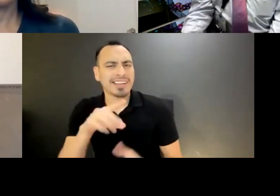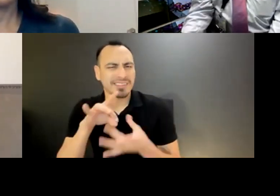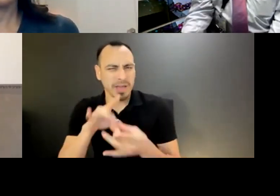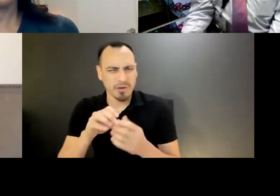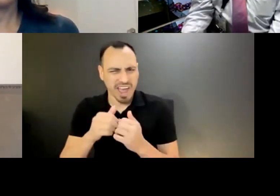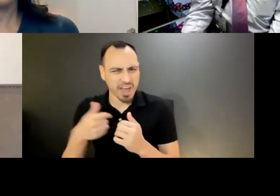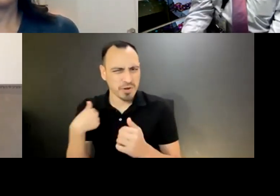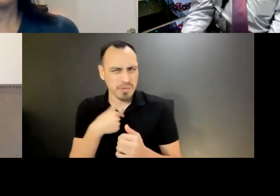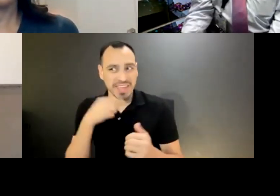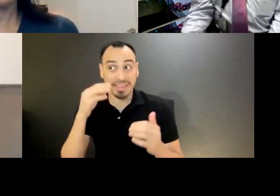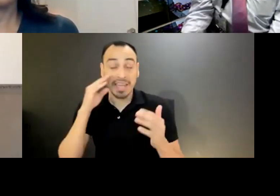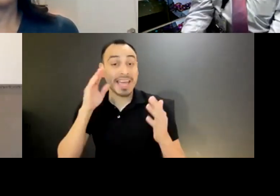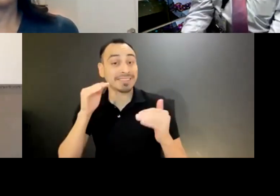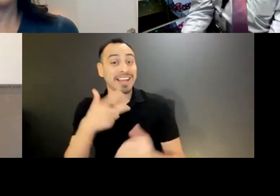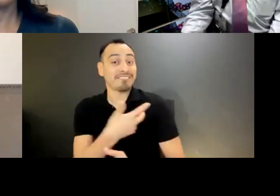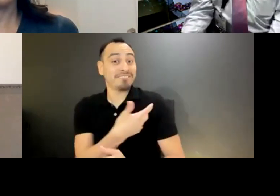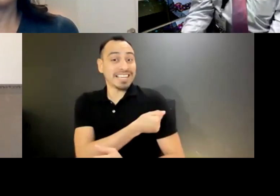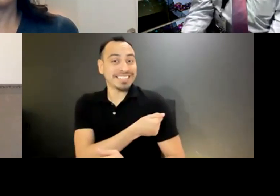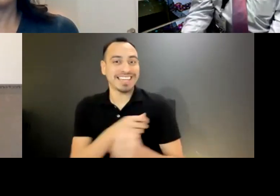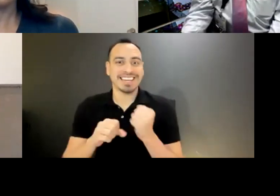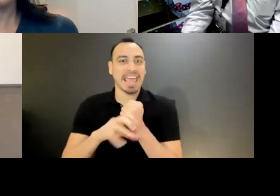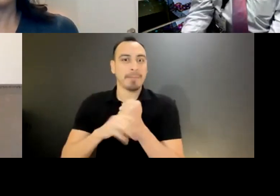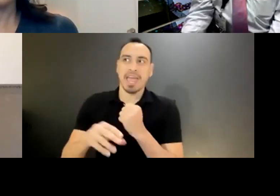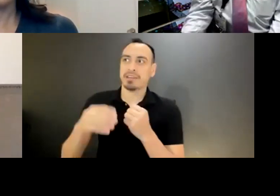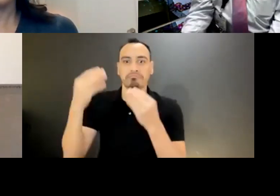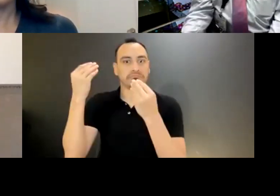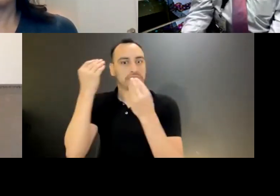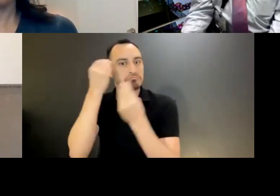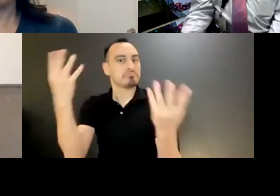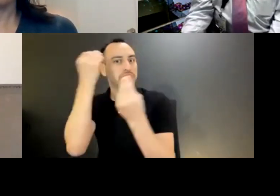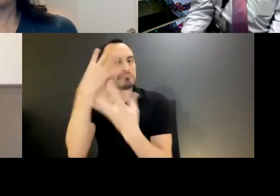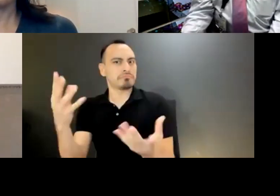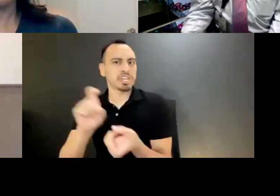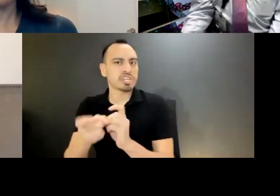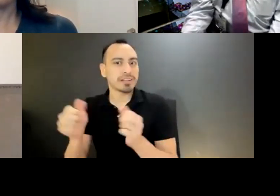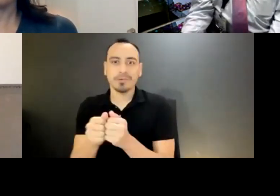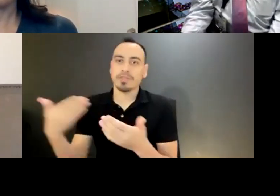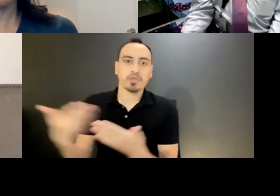to change starting with President Biden's new executive actions today?